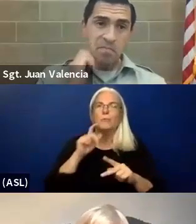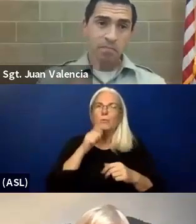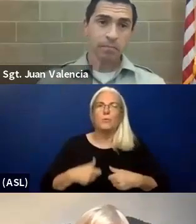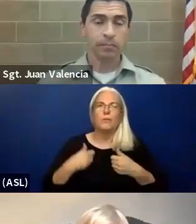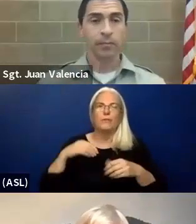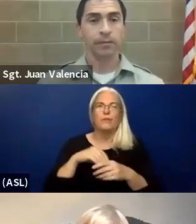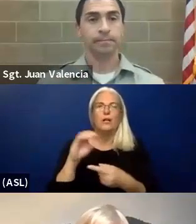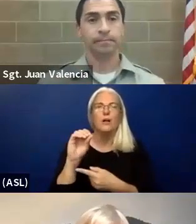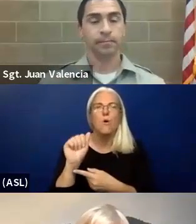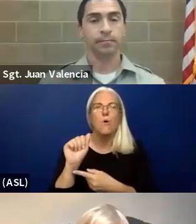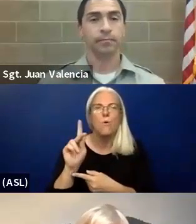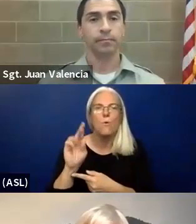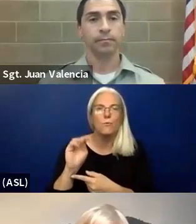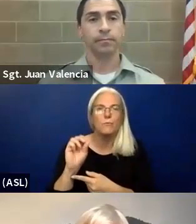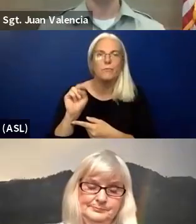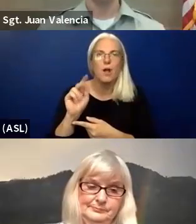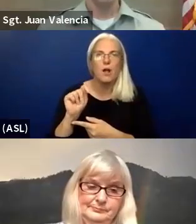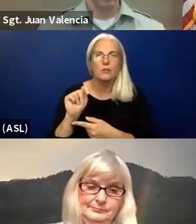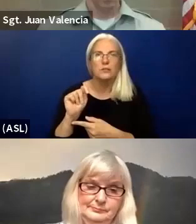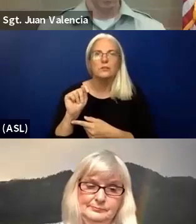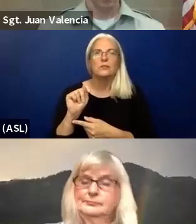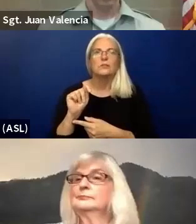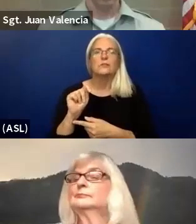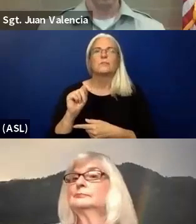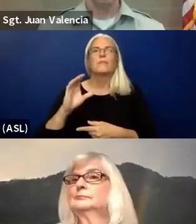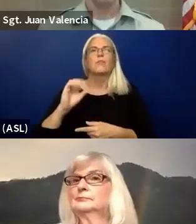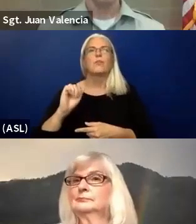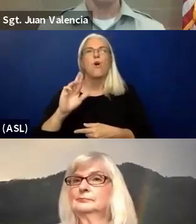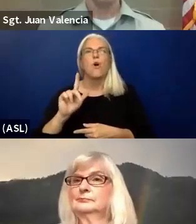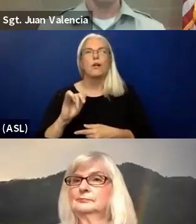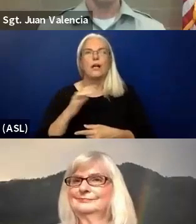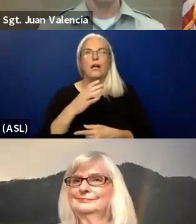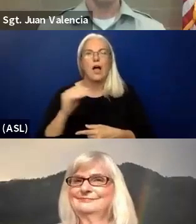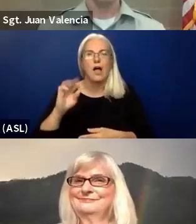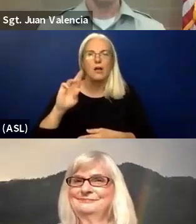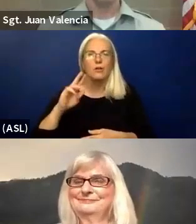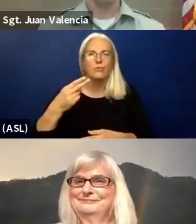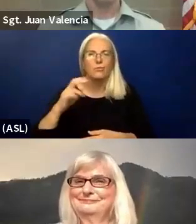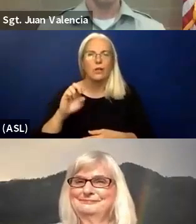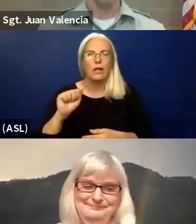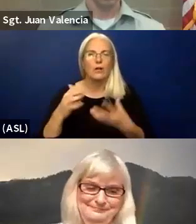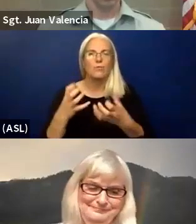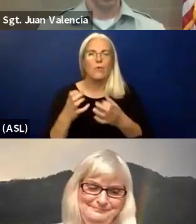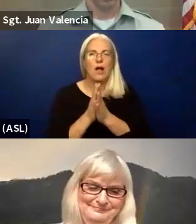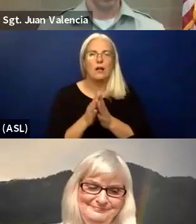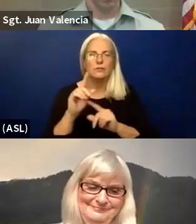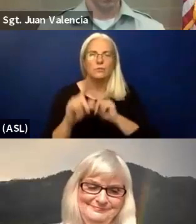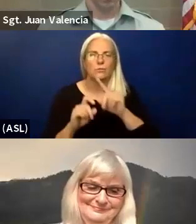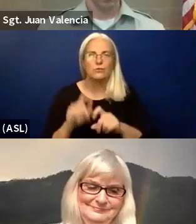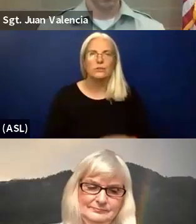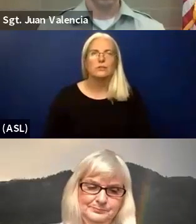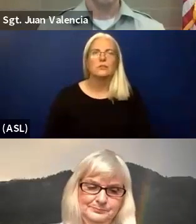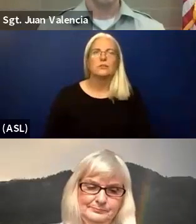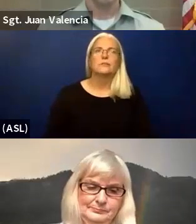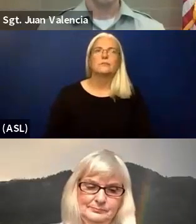from Carly and Rhea, they ask if there is a timeline for when they may be able to return to Oakmont. And they're